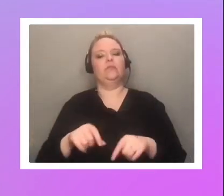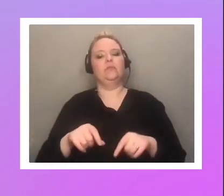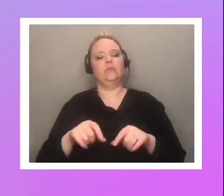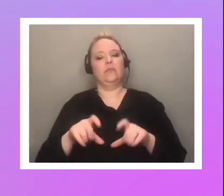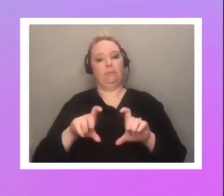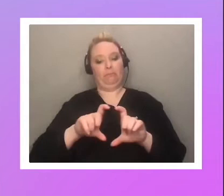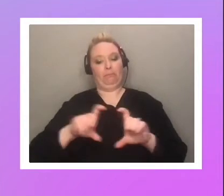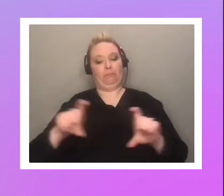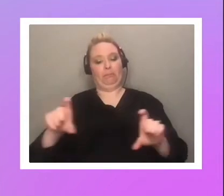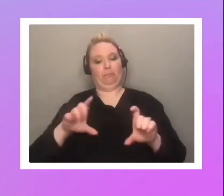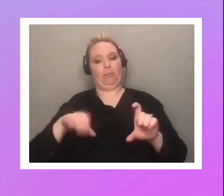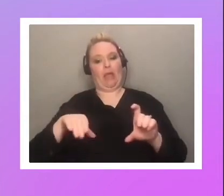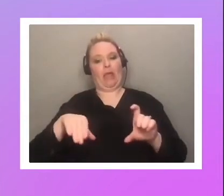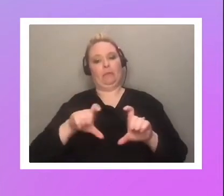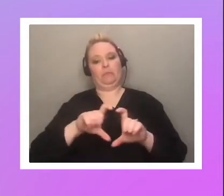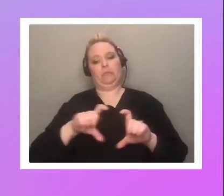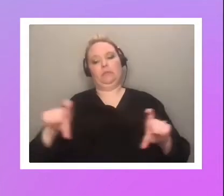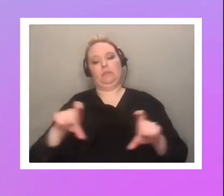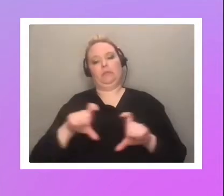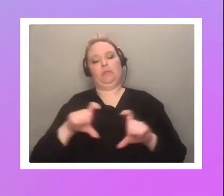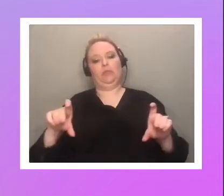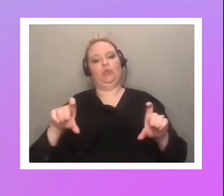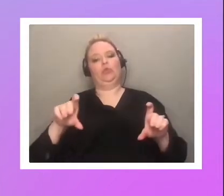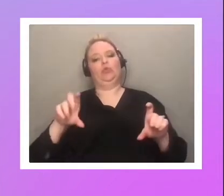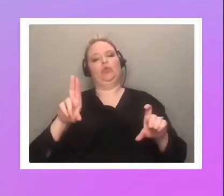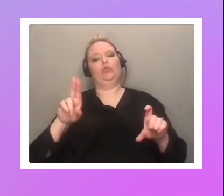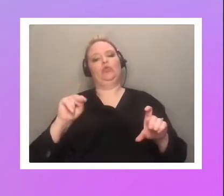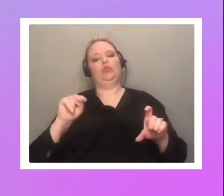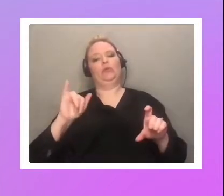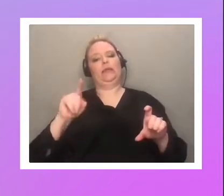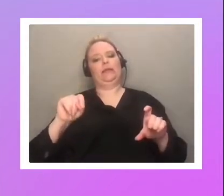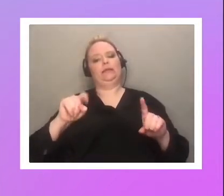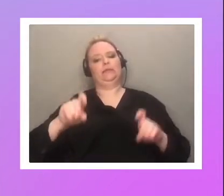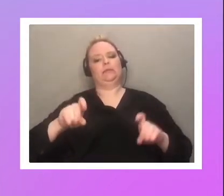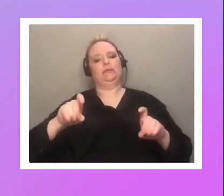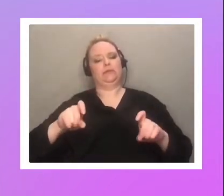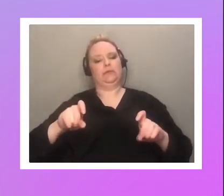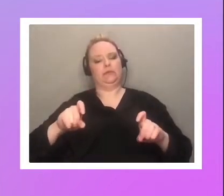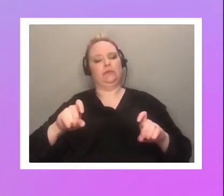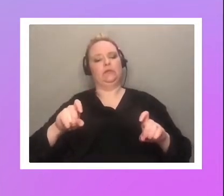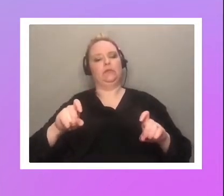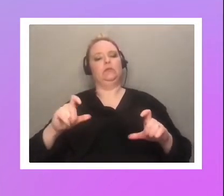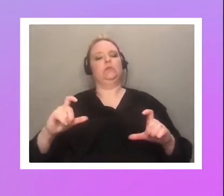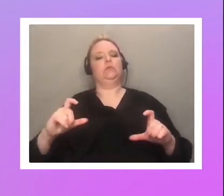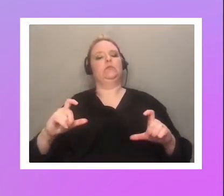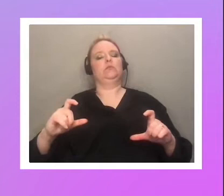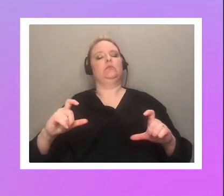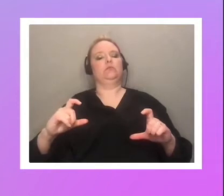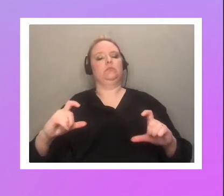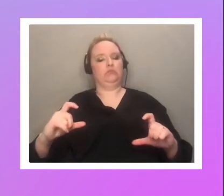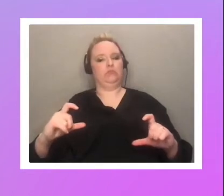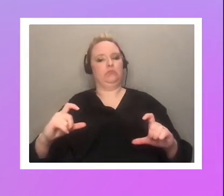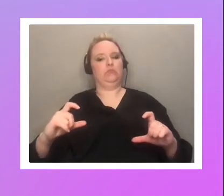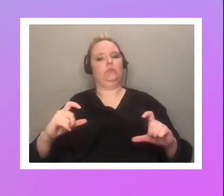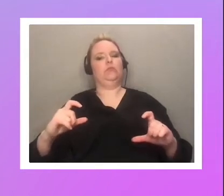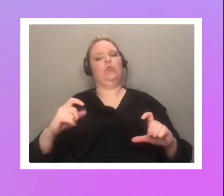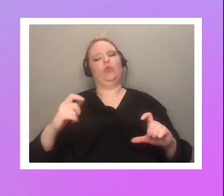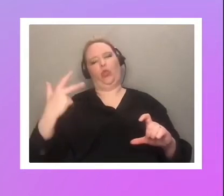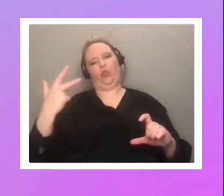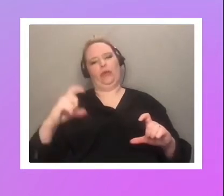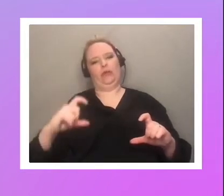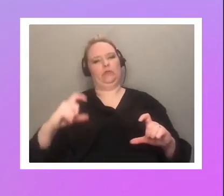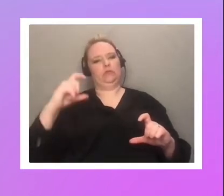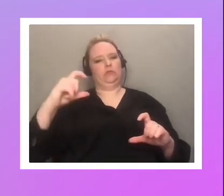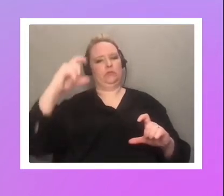the base of the pyramid is unit testing. The section is unit testing. There's 3 sections to this